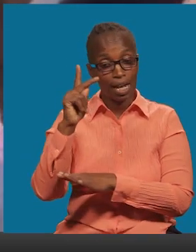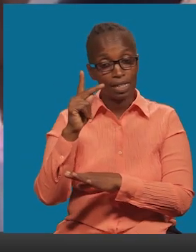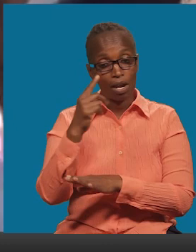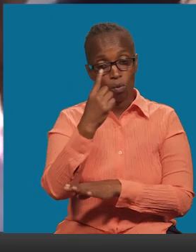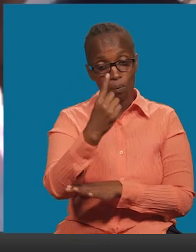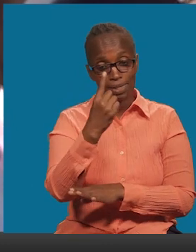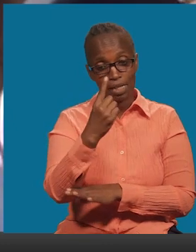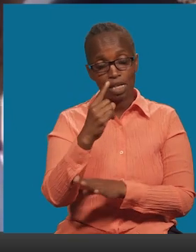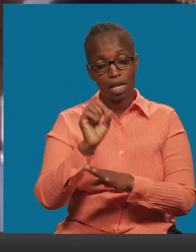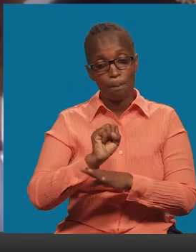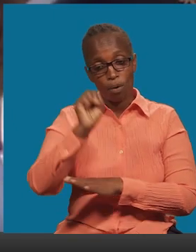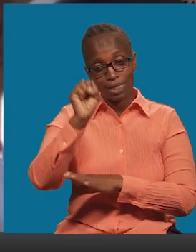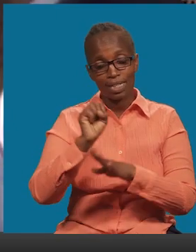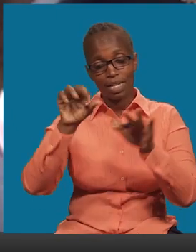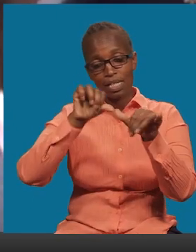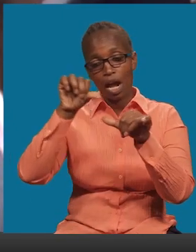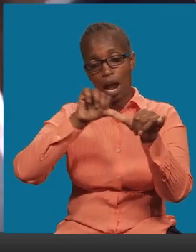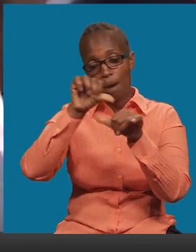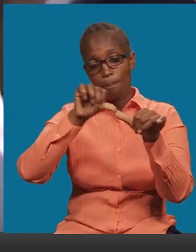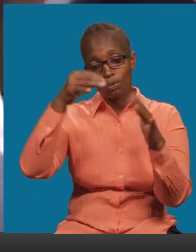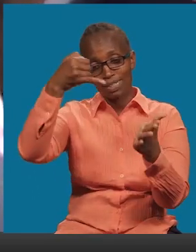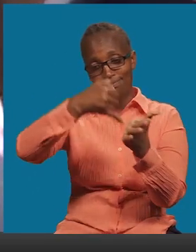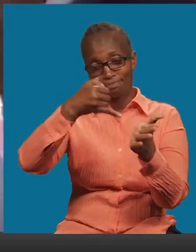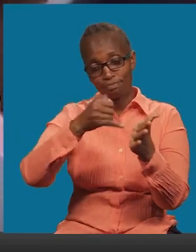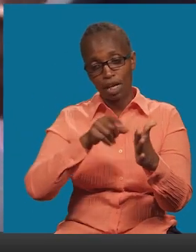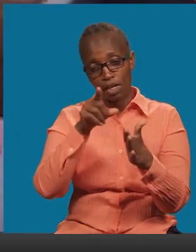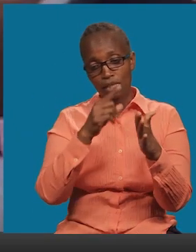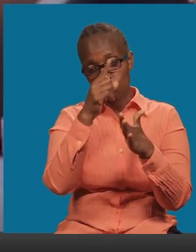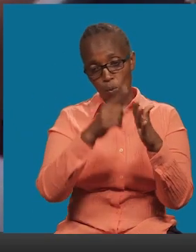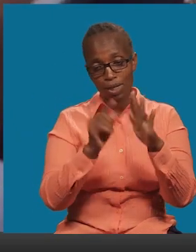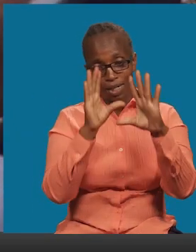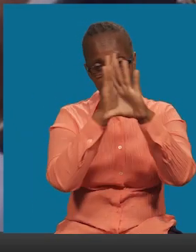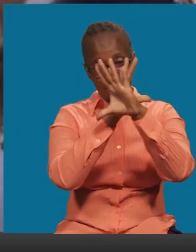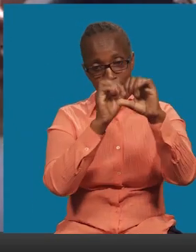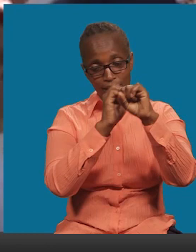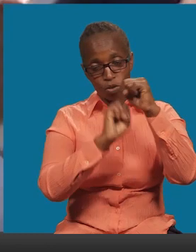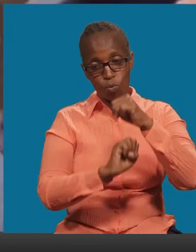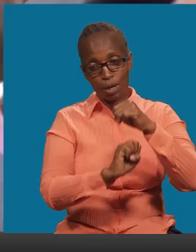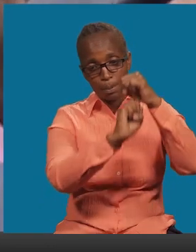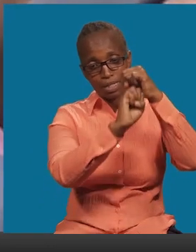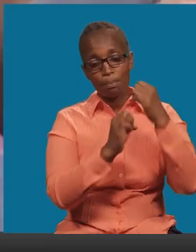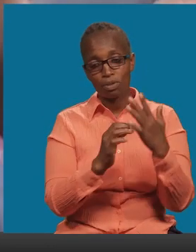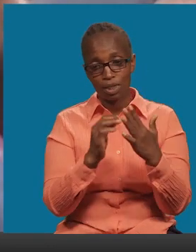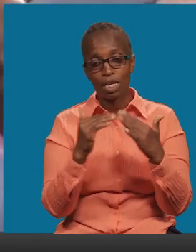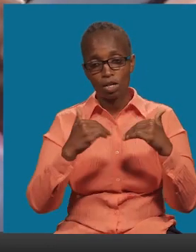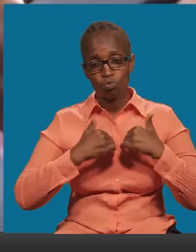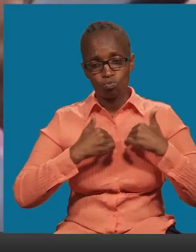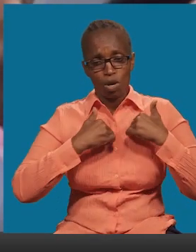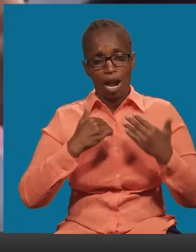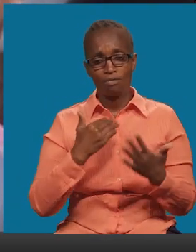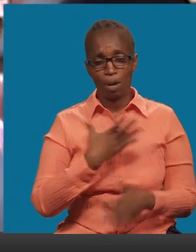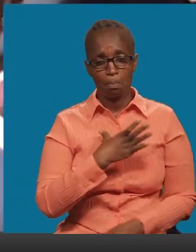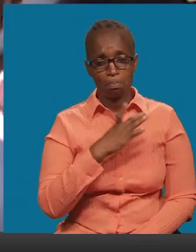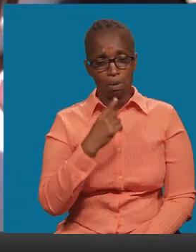the politics of Kenya Kwanza. Kenya Kwanza's politics and leadership is politics of inclusion. And I know that is what the president stands for, despite